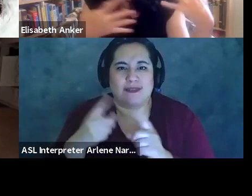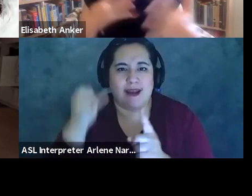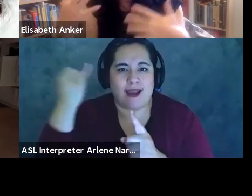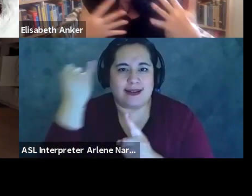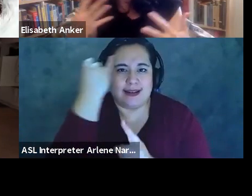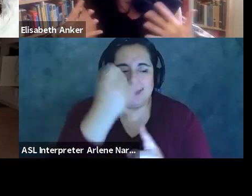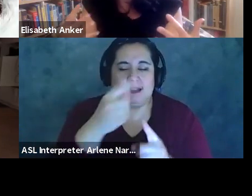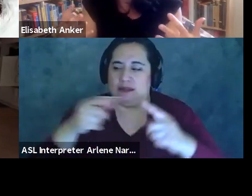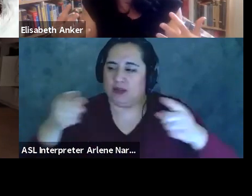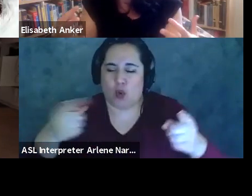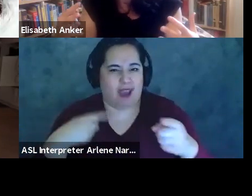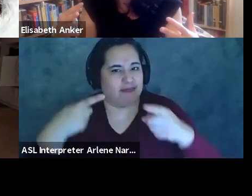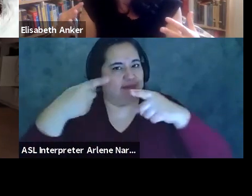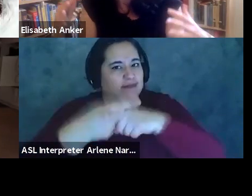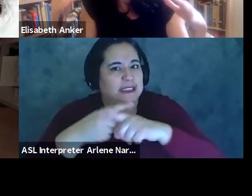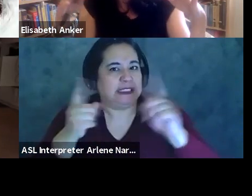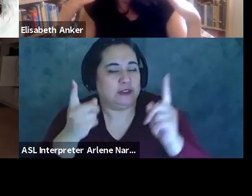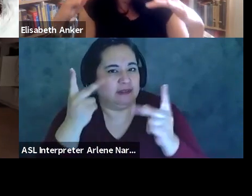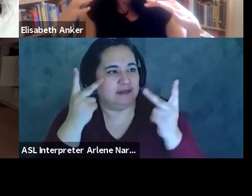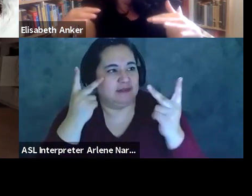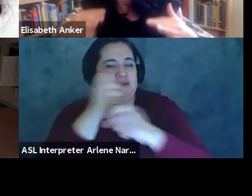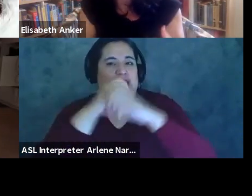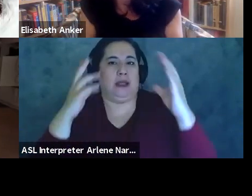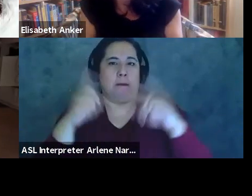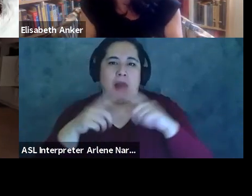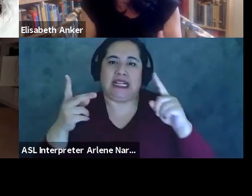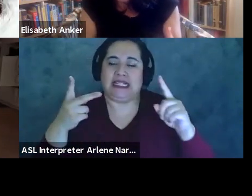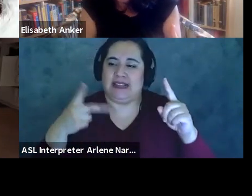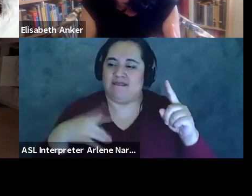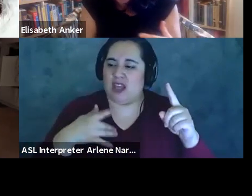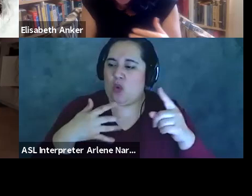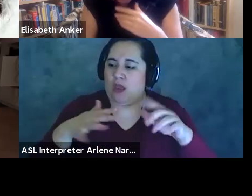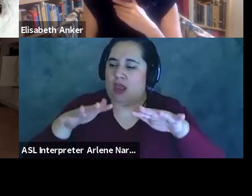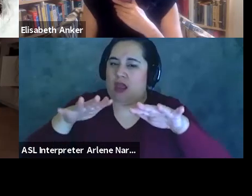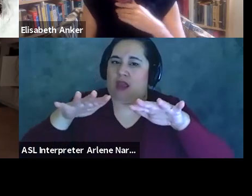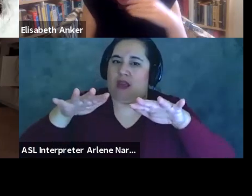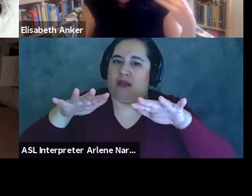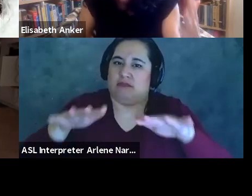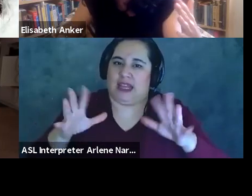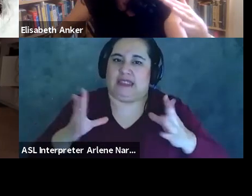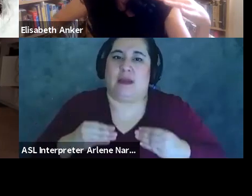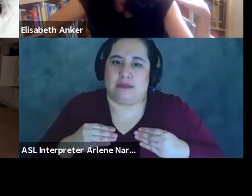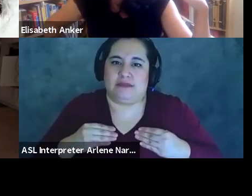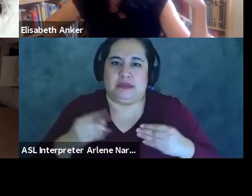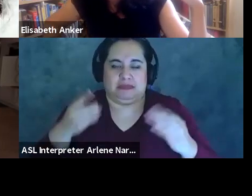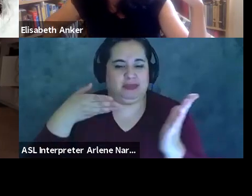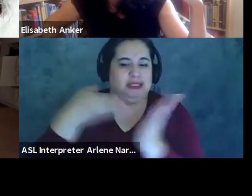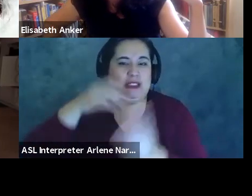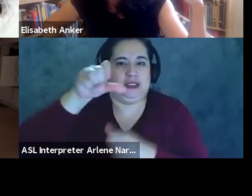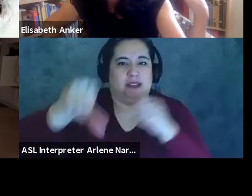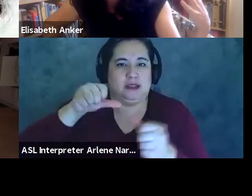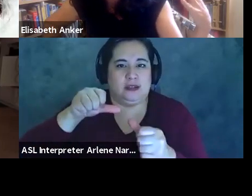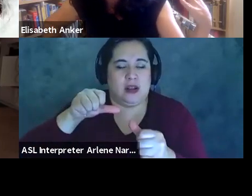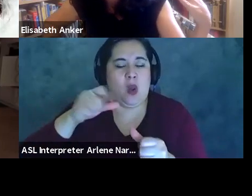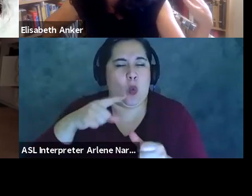often have really conflicting and different visions, it does seem to me that we're settling into a kind of oppositional stance. One that I think is